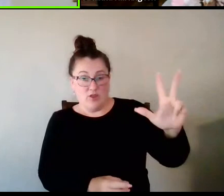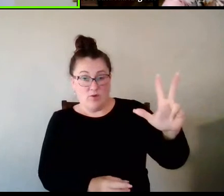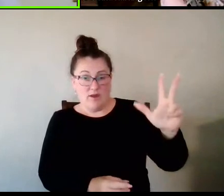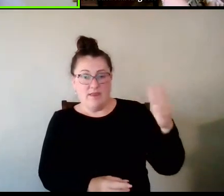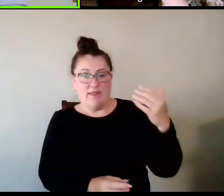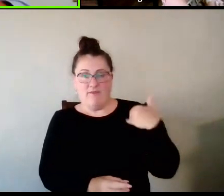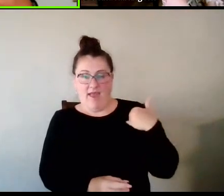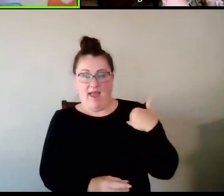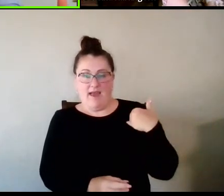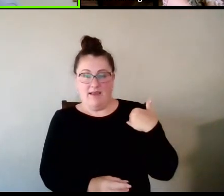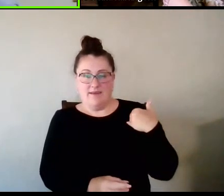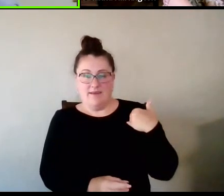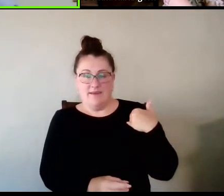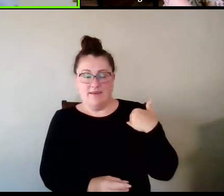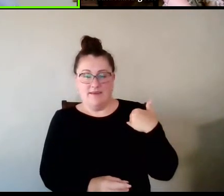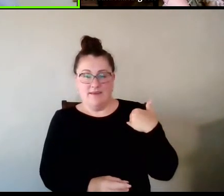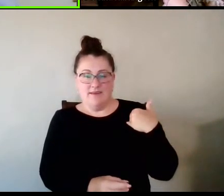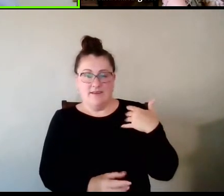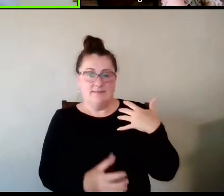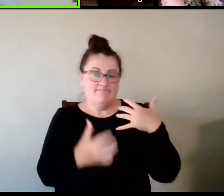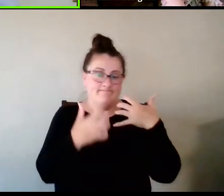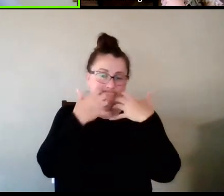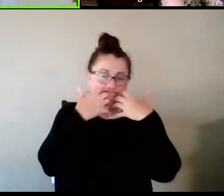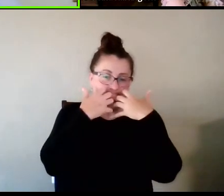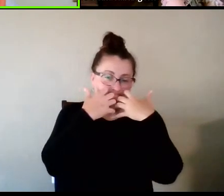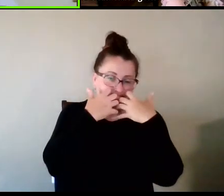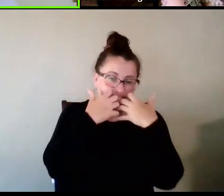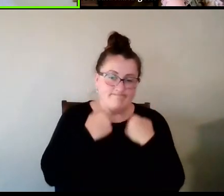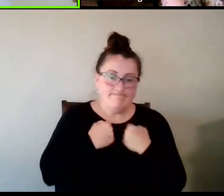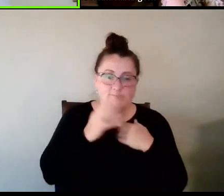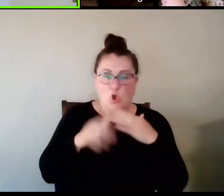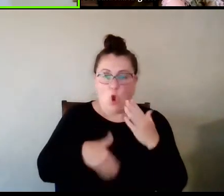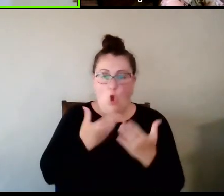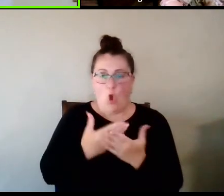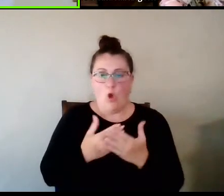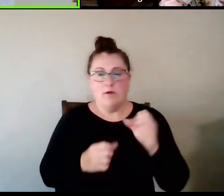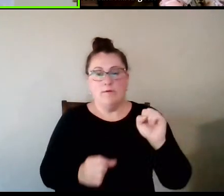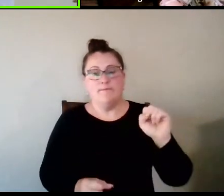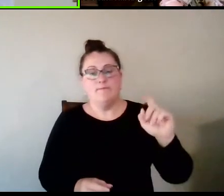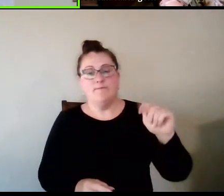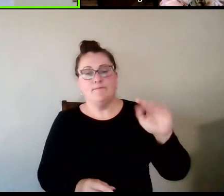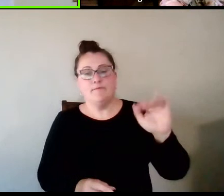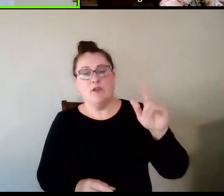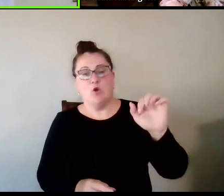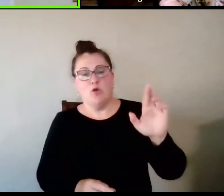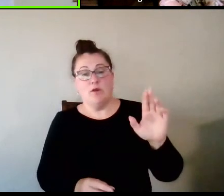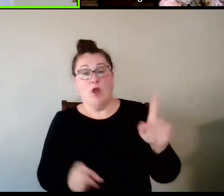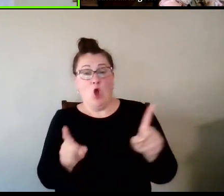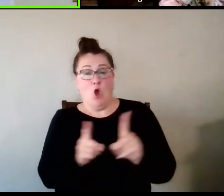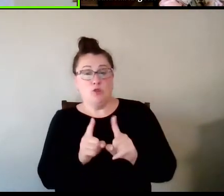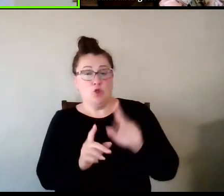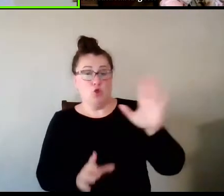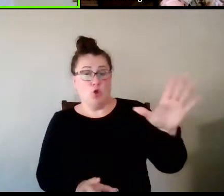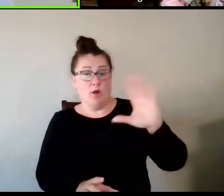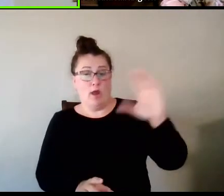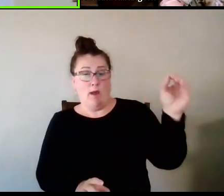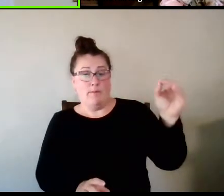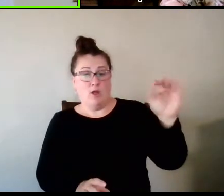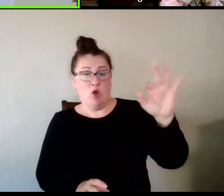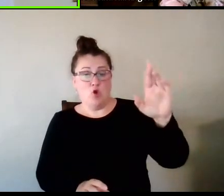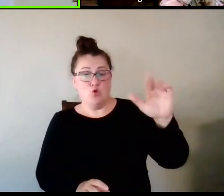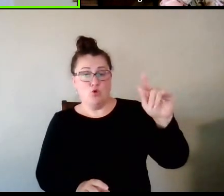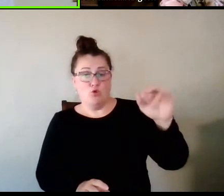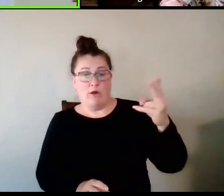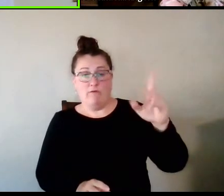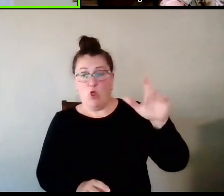credo that embraces all stakeholders, right? And I talked about Ralph Lauren as well. And so from a board